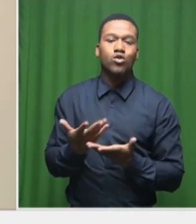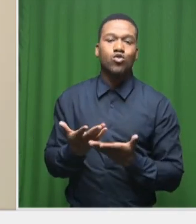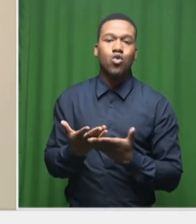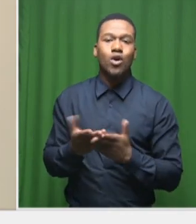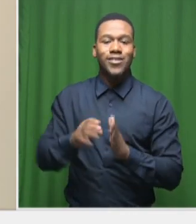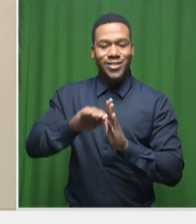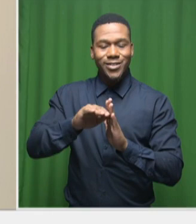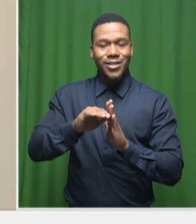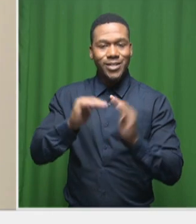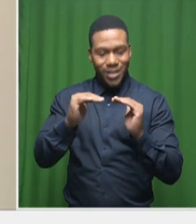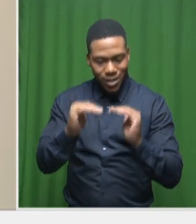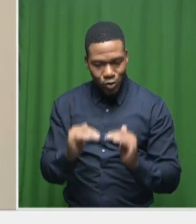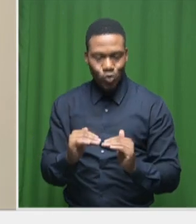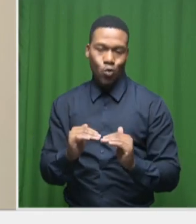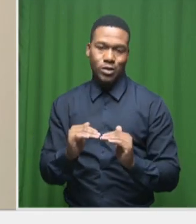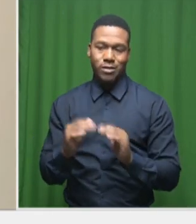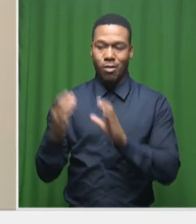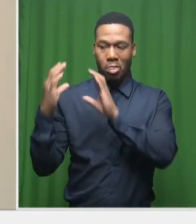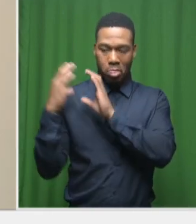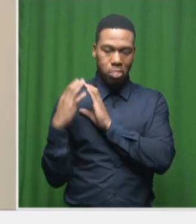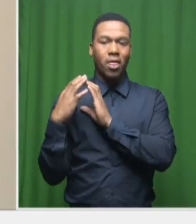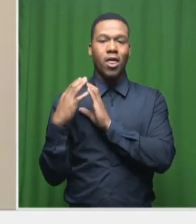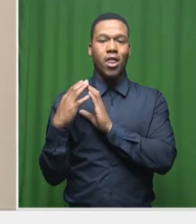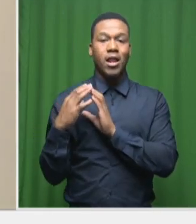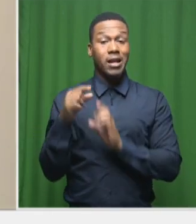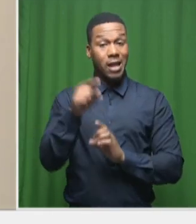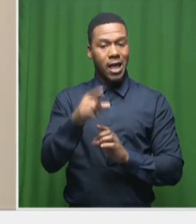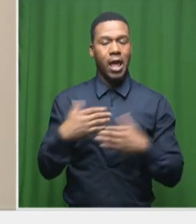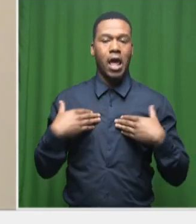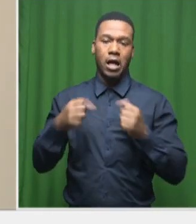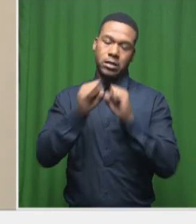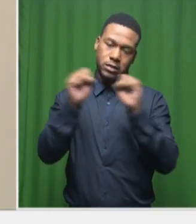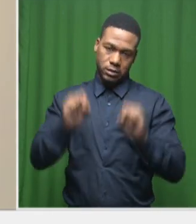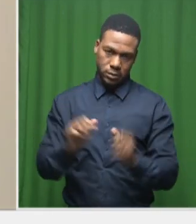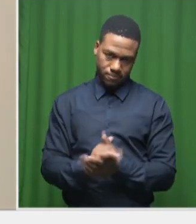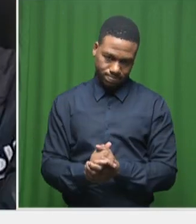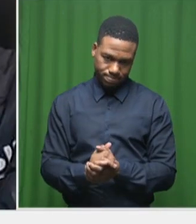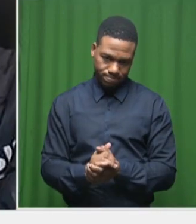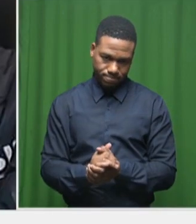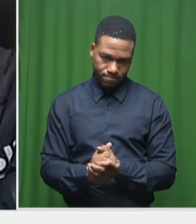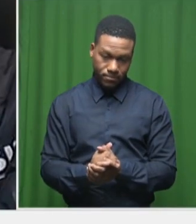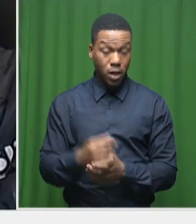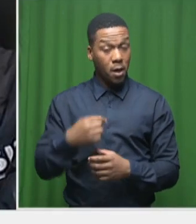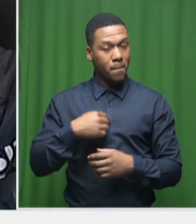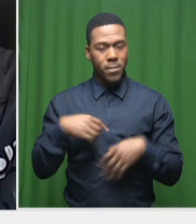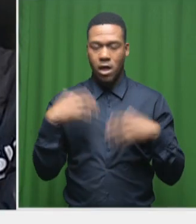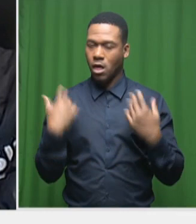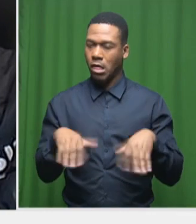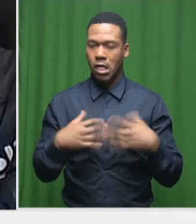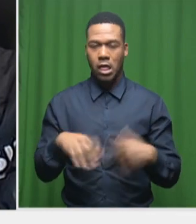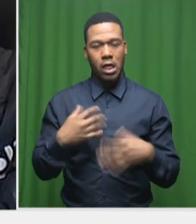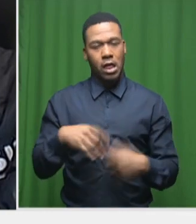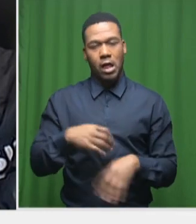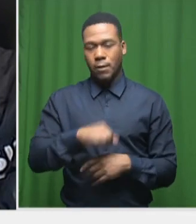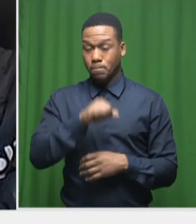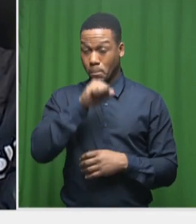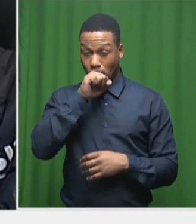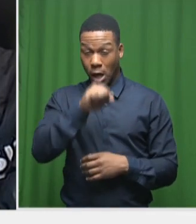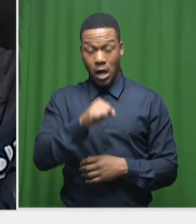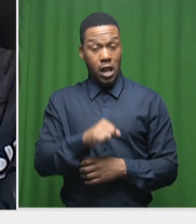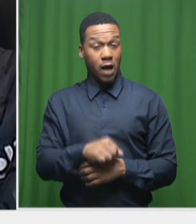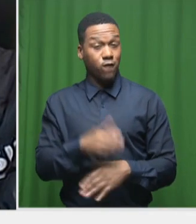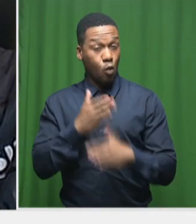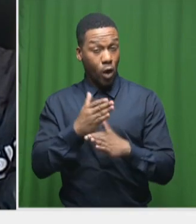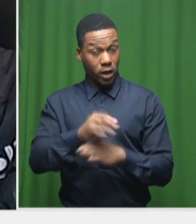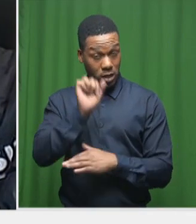that's on the health system in South Africa. Yeah, I love what the work that the CSIR does. It's amazing, and the fact that you're taking